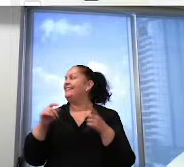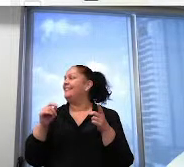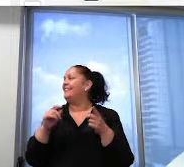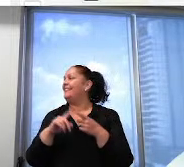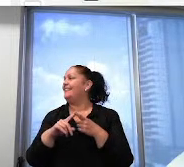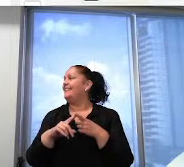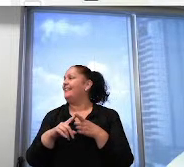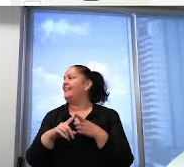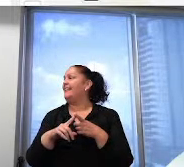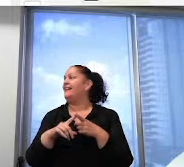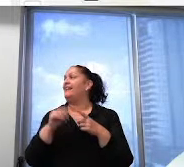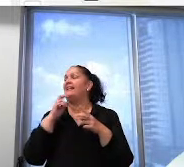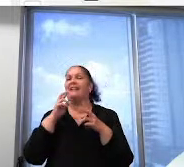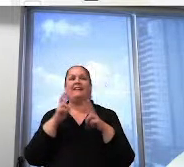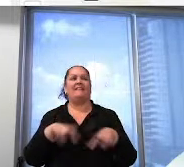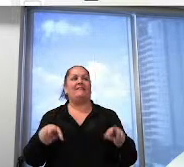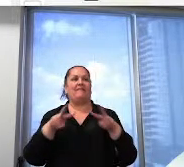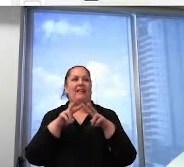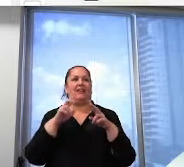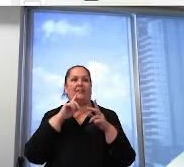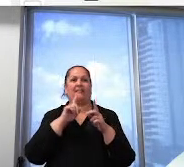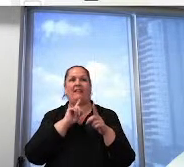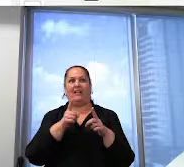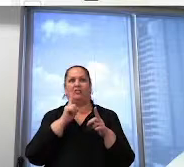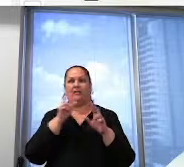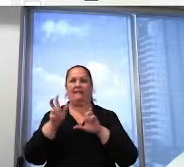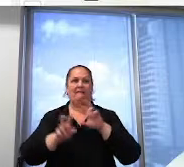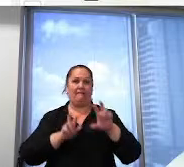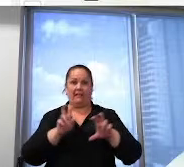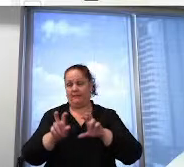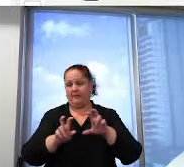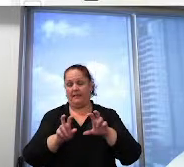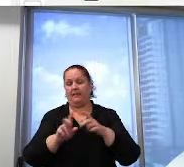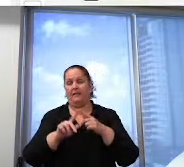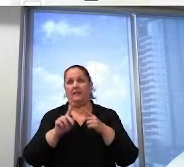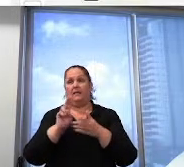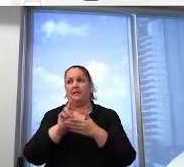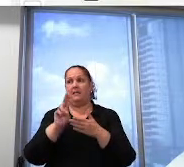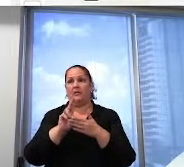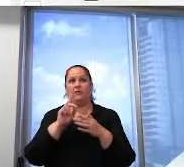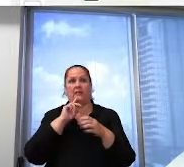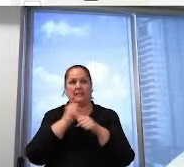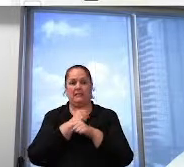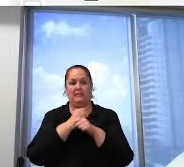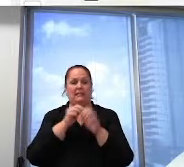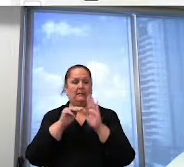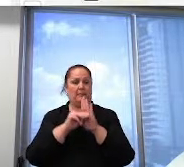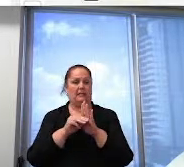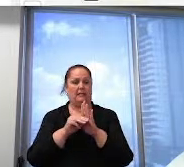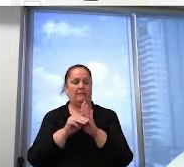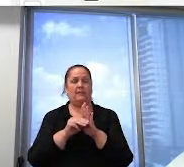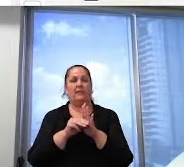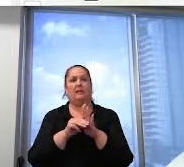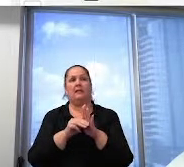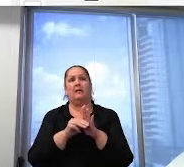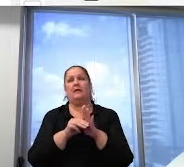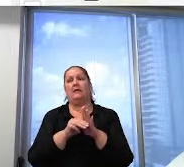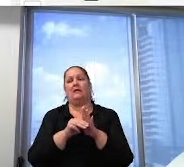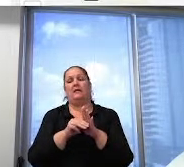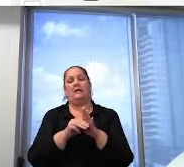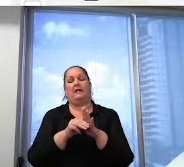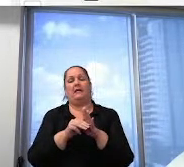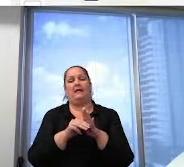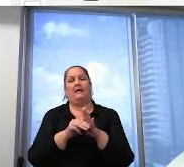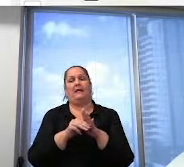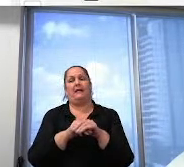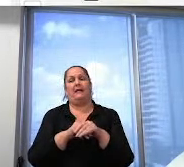and the improvements we're making, valuing the actual investments that we're making using statistical modeling on this. And out of